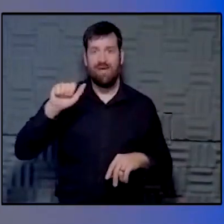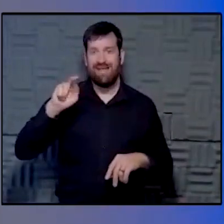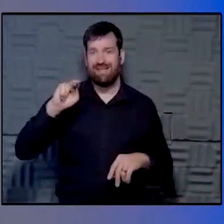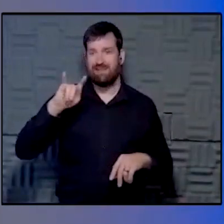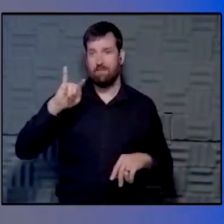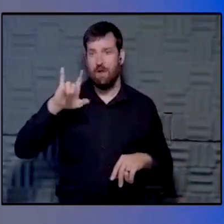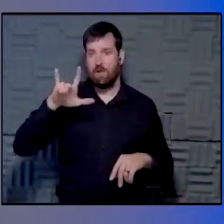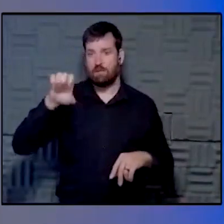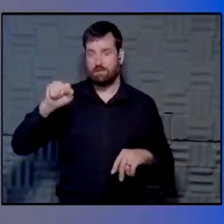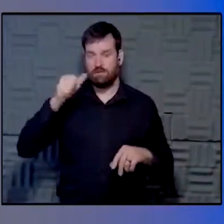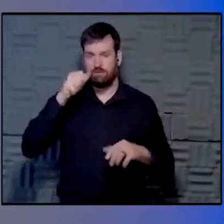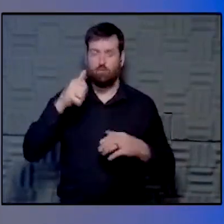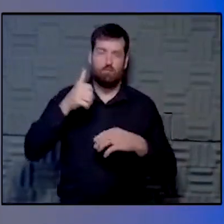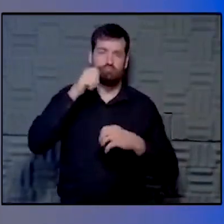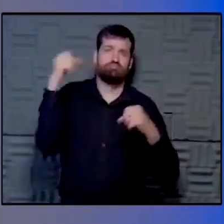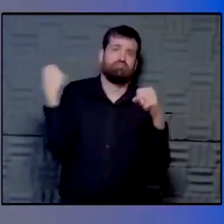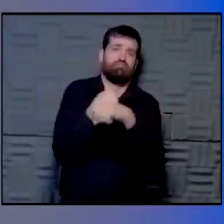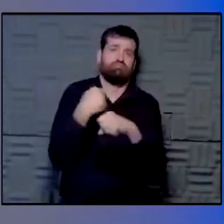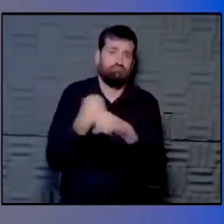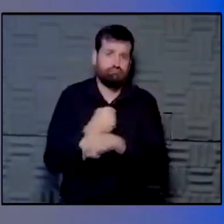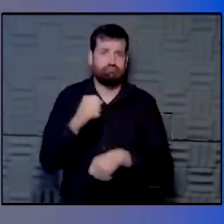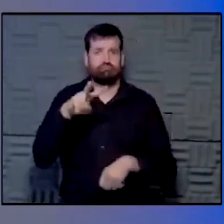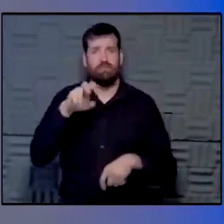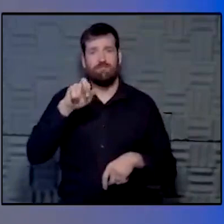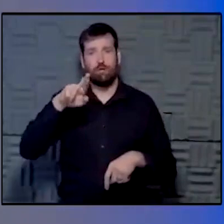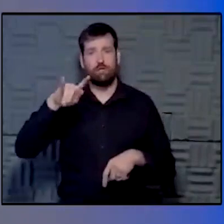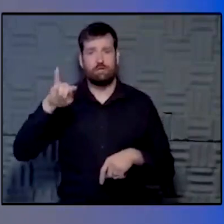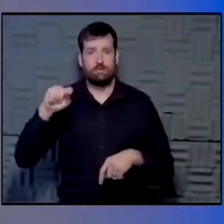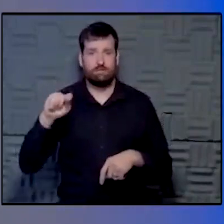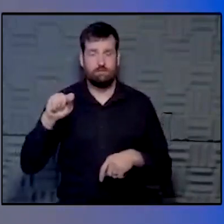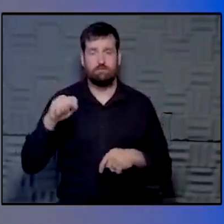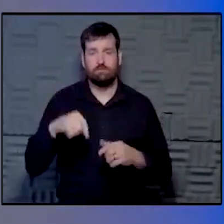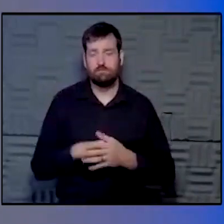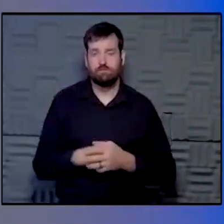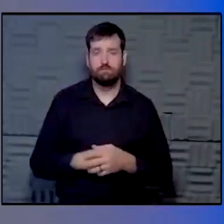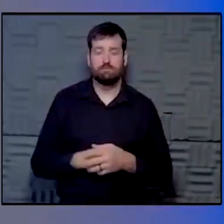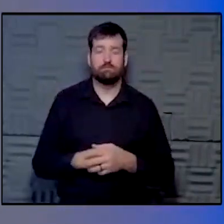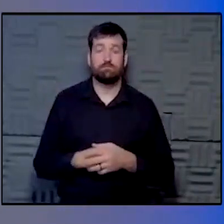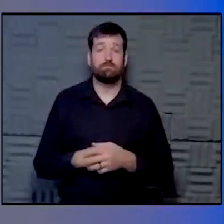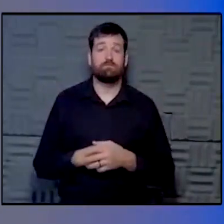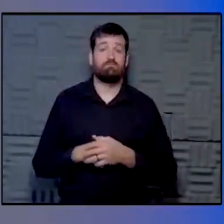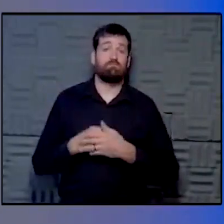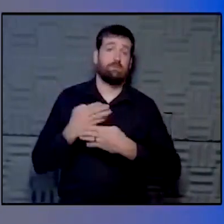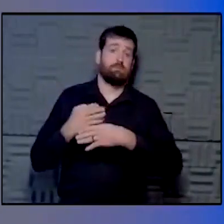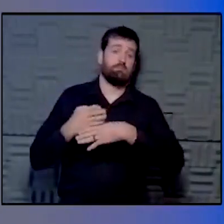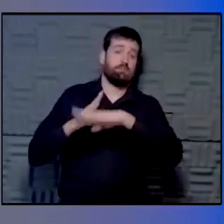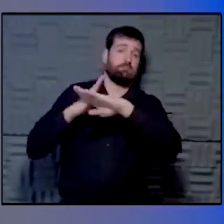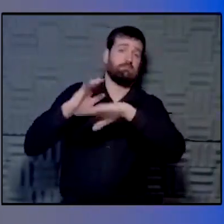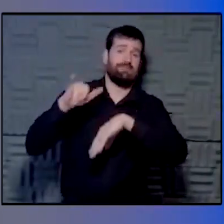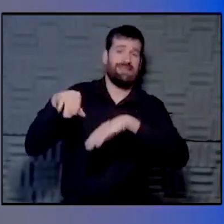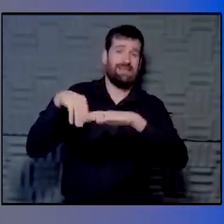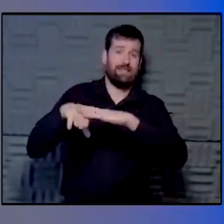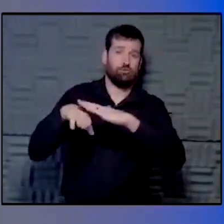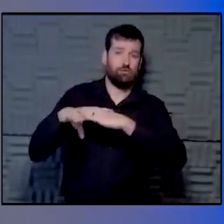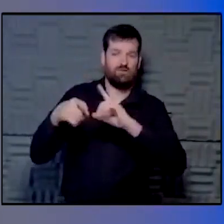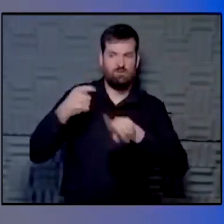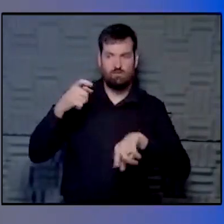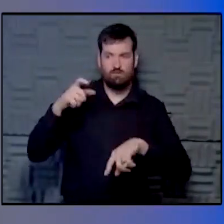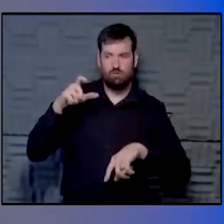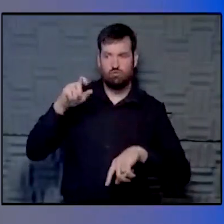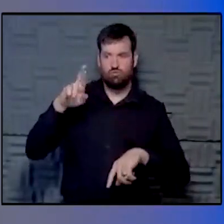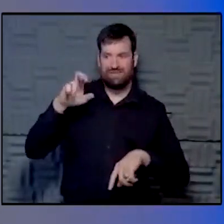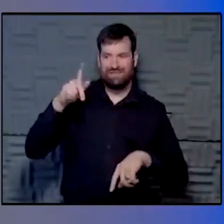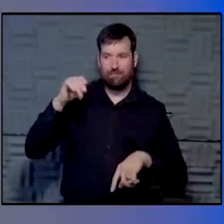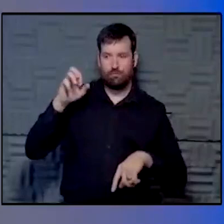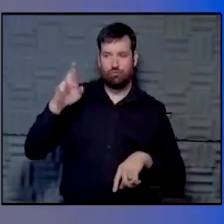the variants to cause further disease. And so by blocking the entry of that virus through that receptor binding